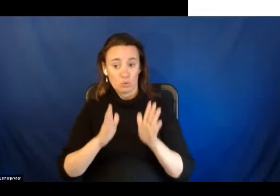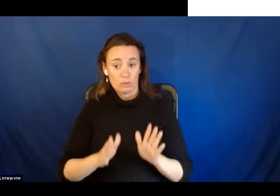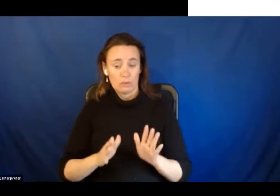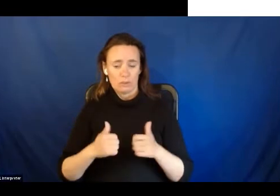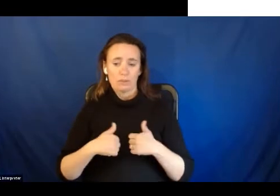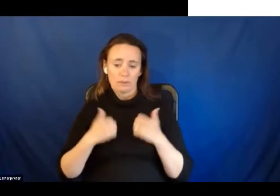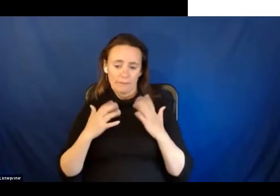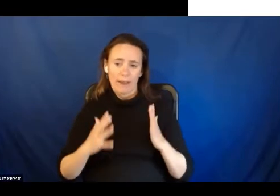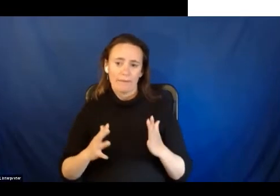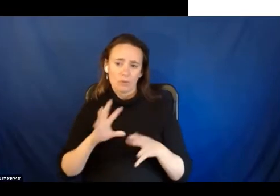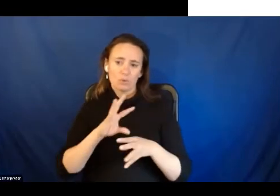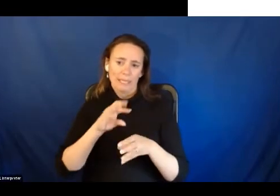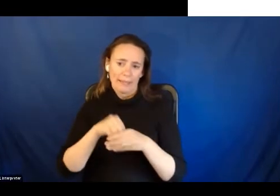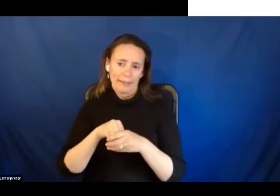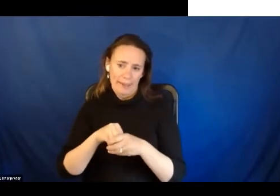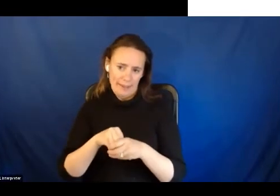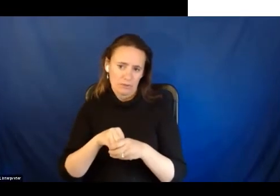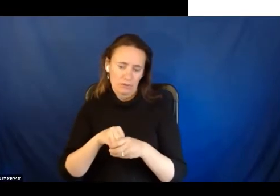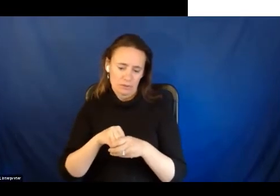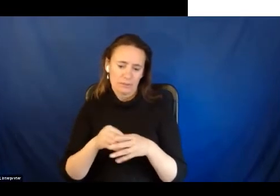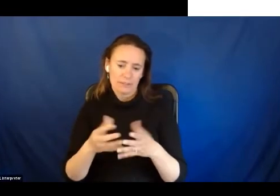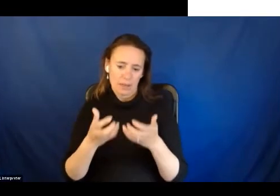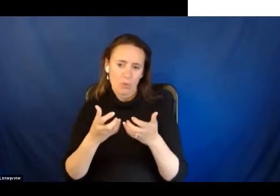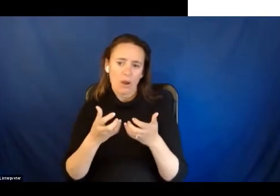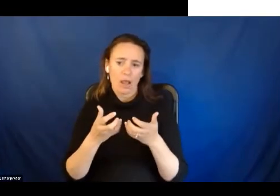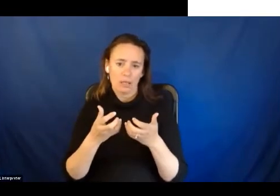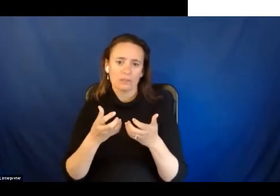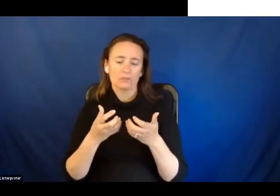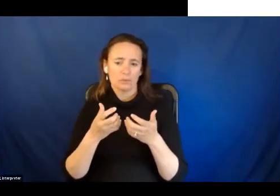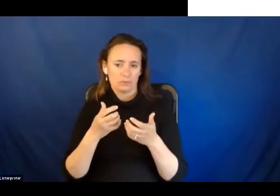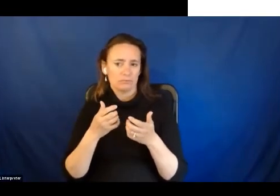as engaged as they want to be to complete these tasks.